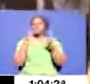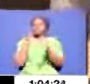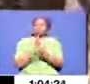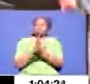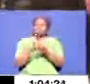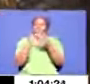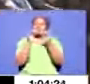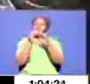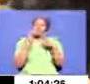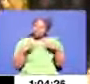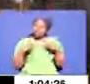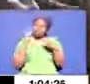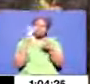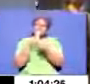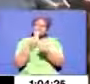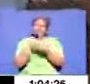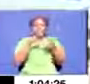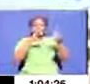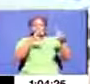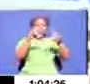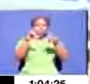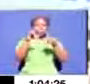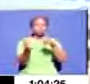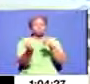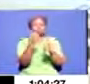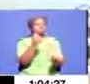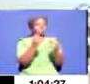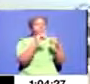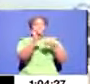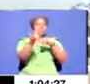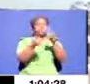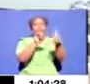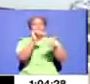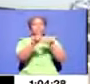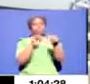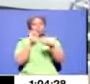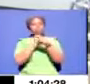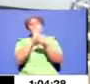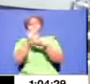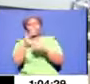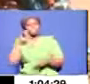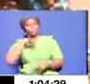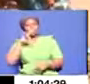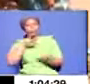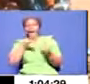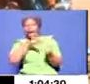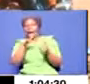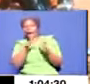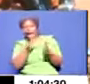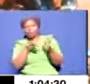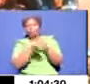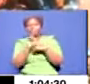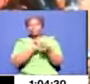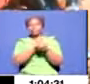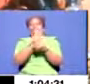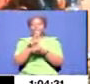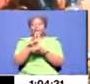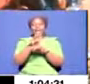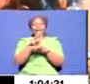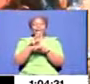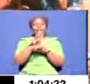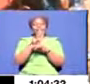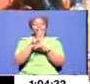about the severity of COVID-19 in Kirinyaga County. The funeral home says it is perturbed by the